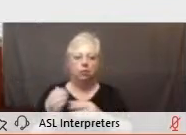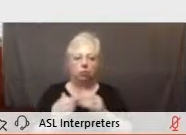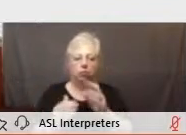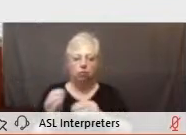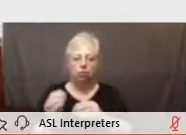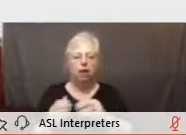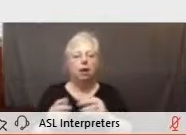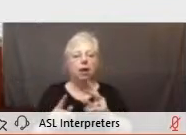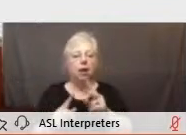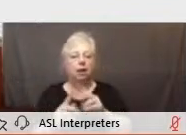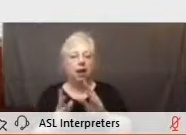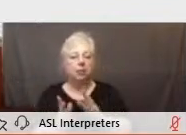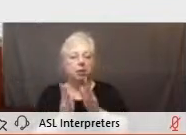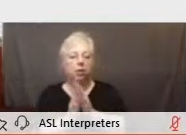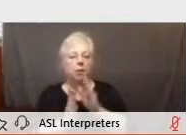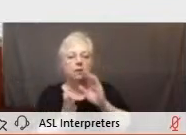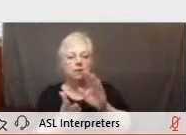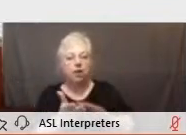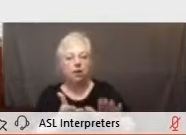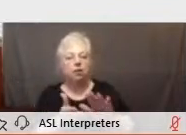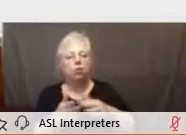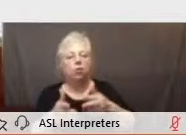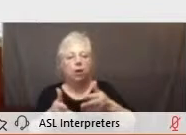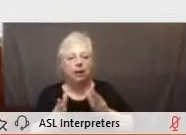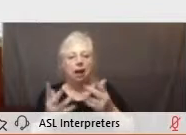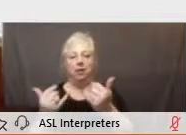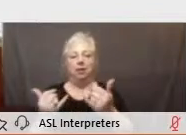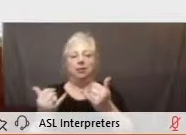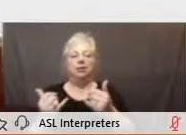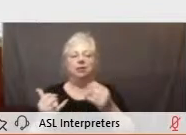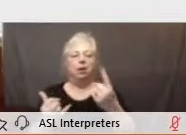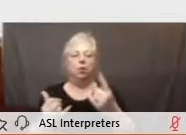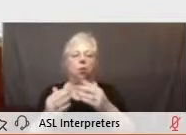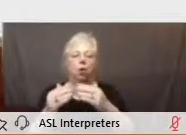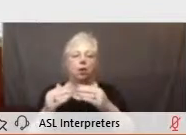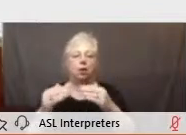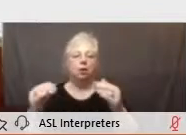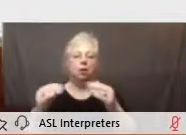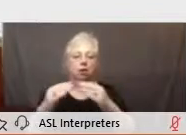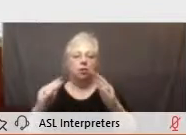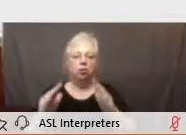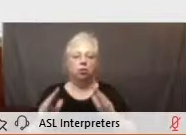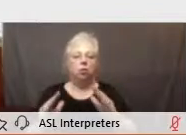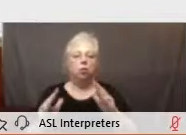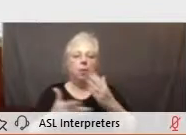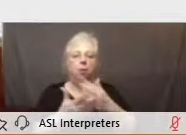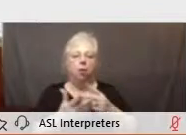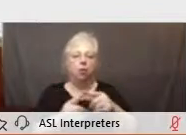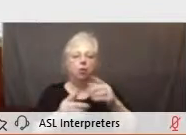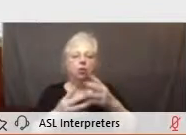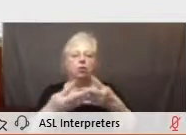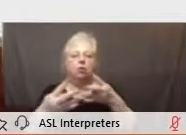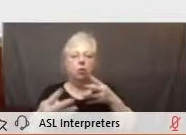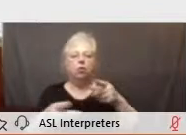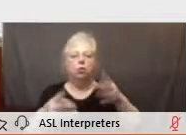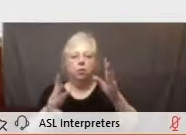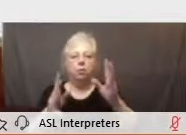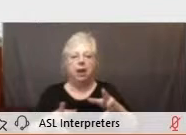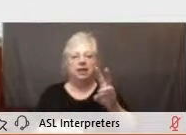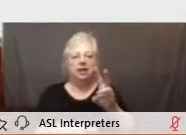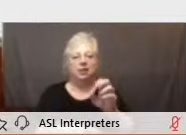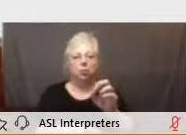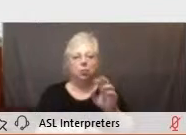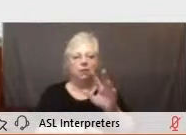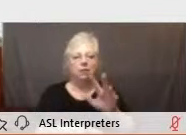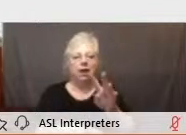The applicant requests a variance to allow the existing 1-story portion to remain 6.56 feet from the west